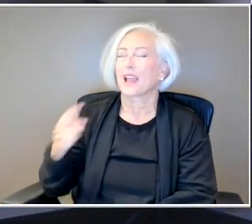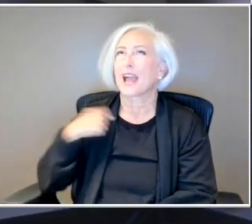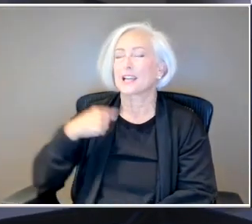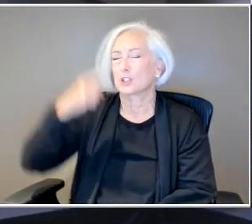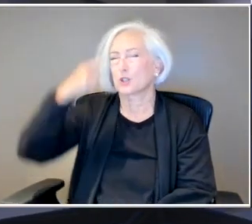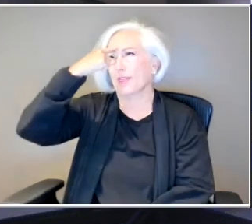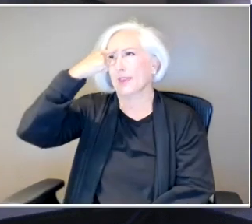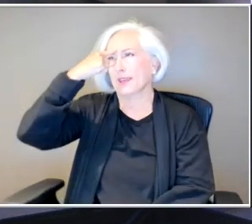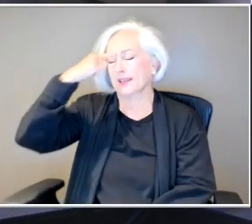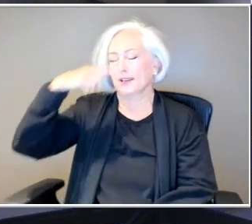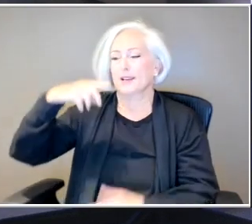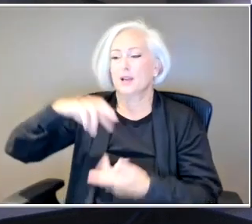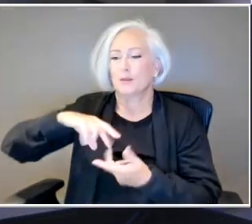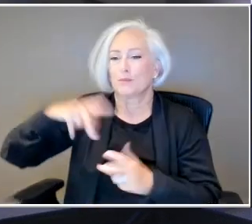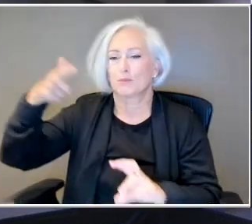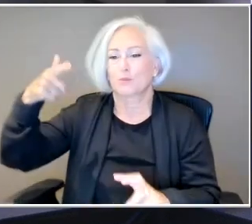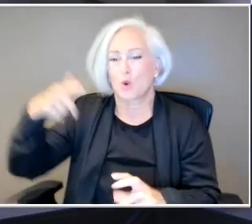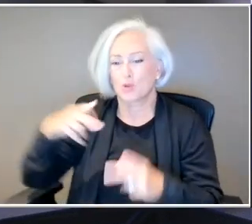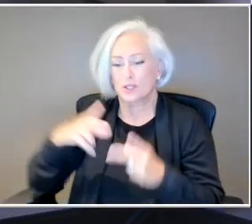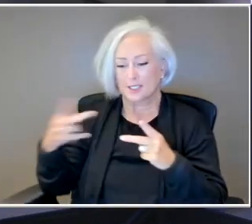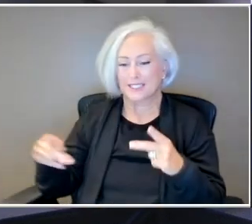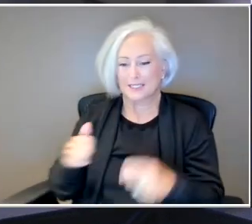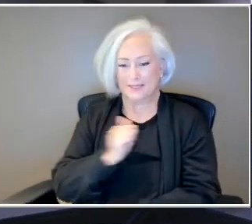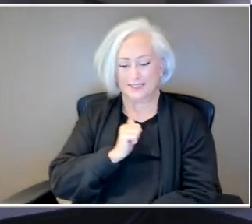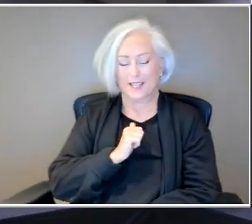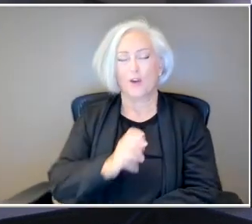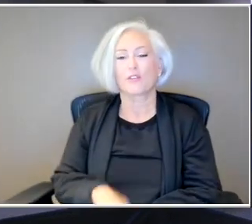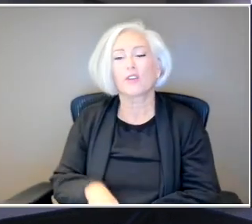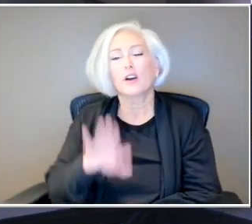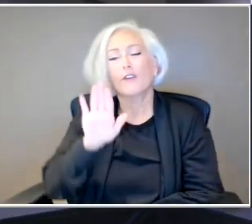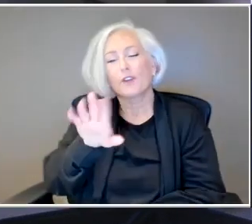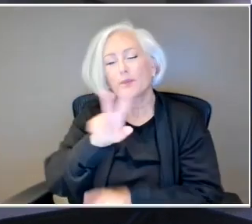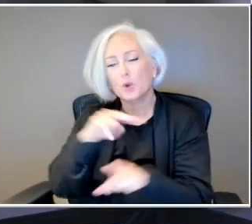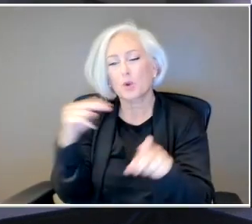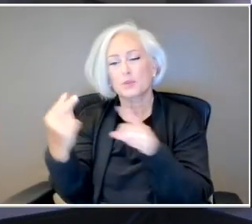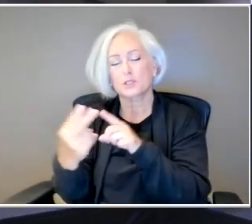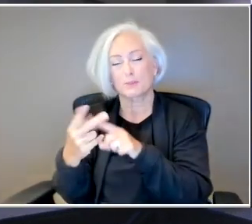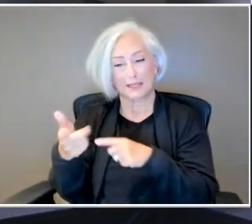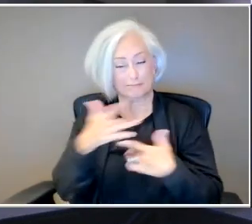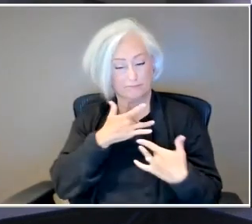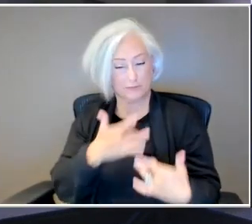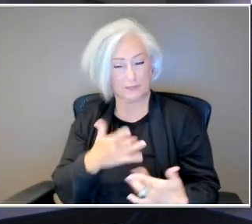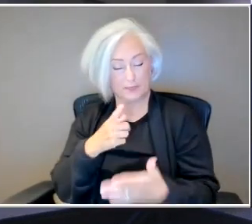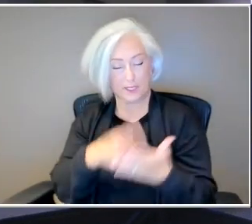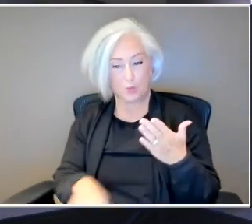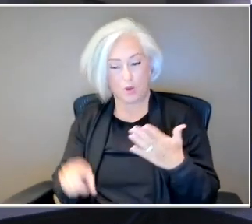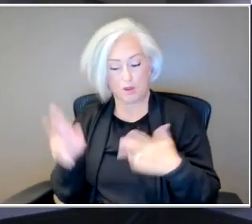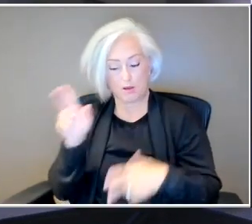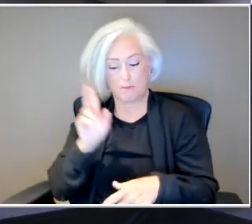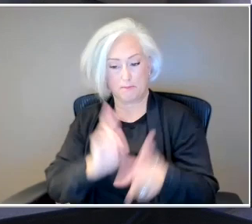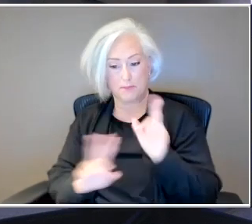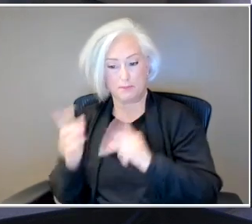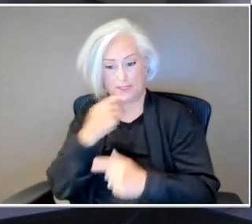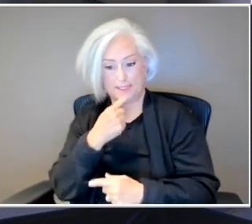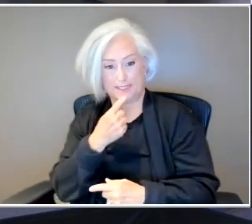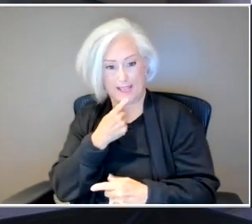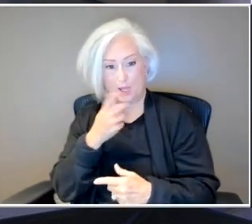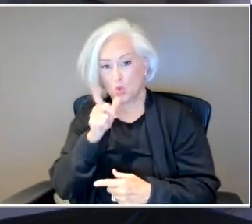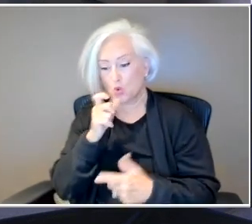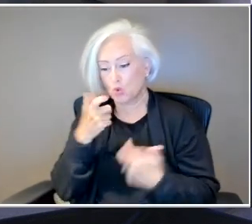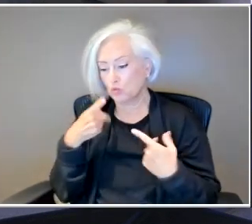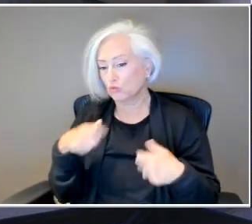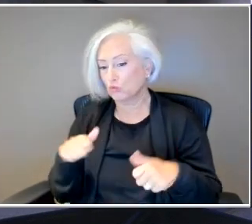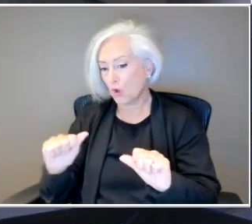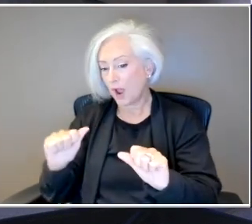life myself. Dr. Finkel, from your perspective, is this pretty typical what you're hearing from Cynthia with patients that are trying these in terms of side effects, you